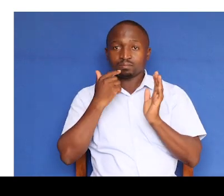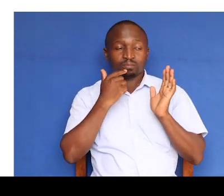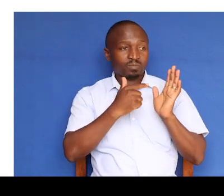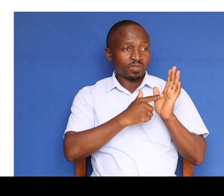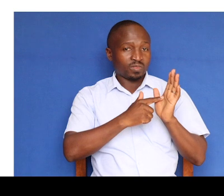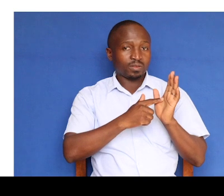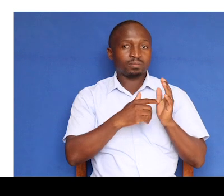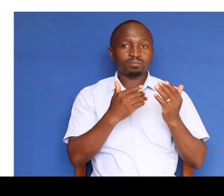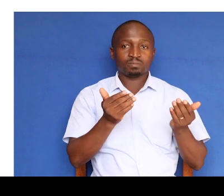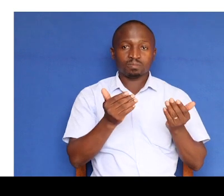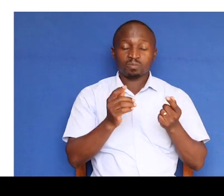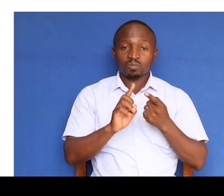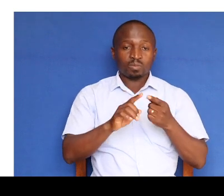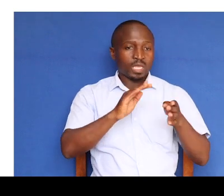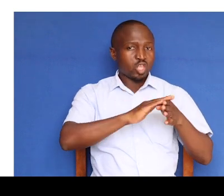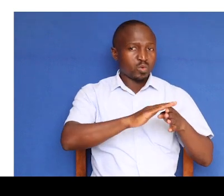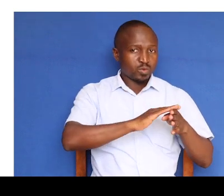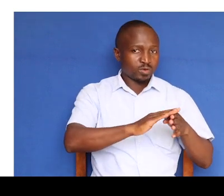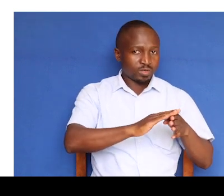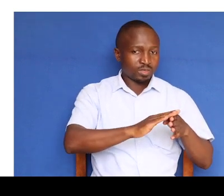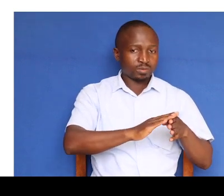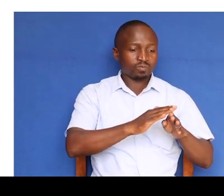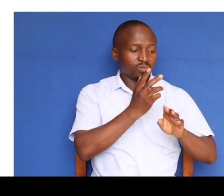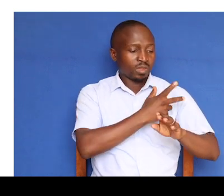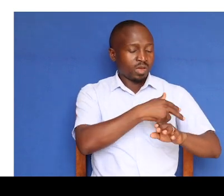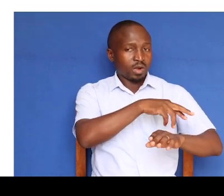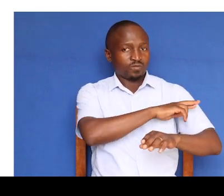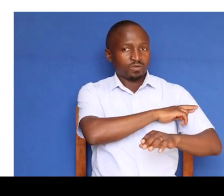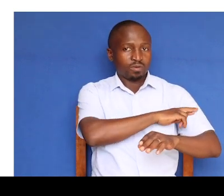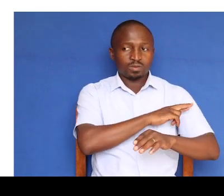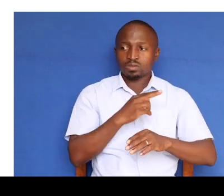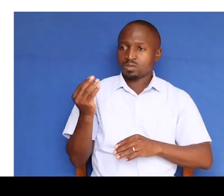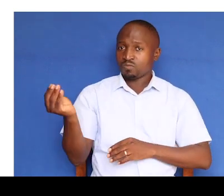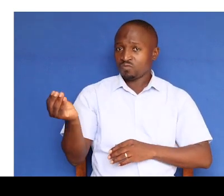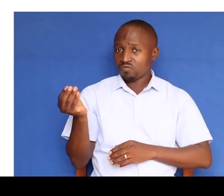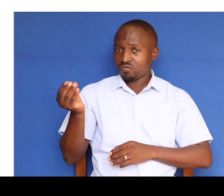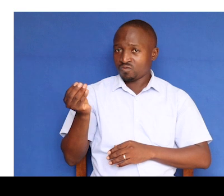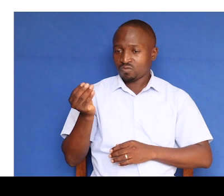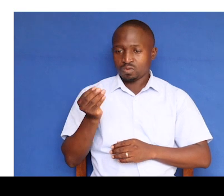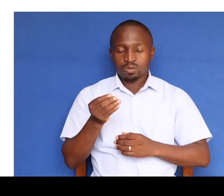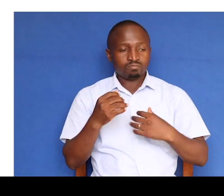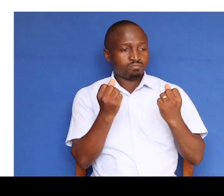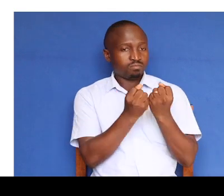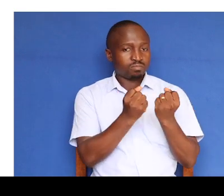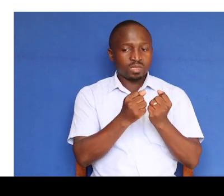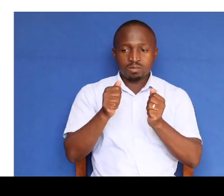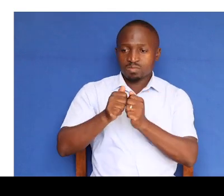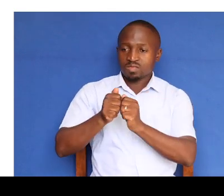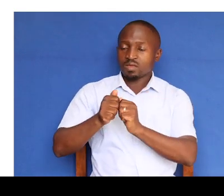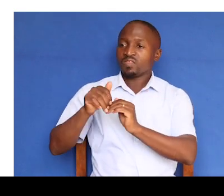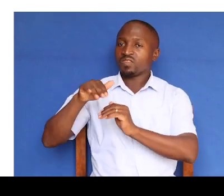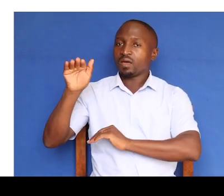means it uses few resources to produce commodity than other